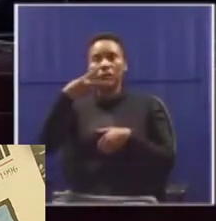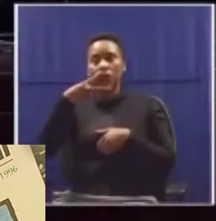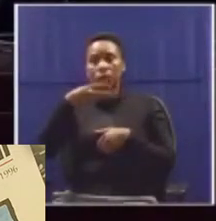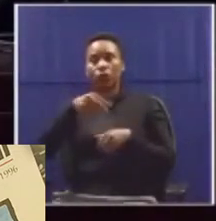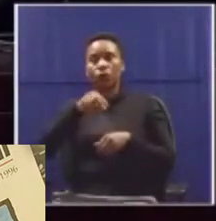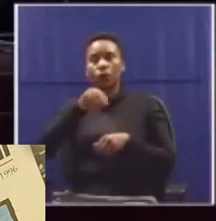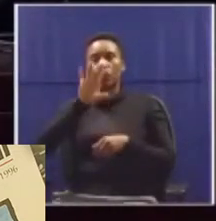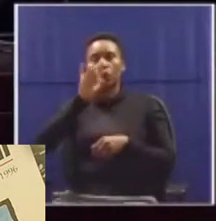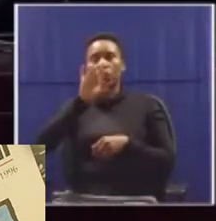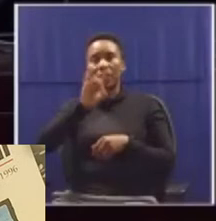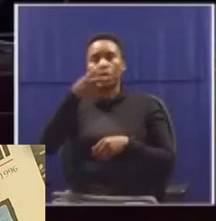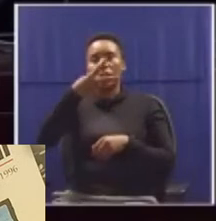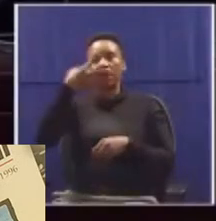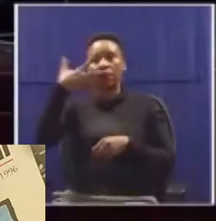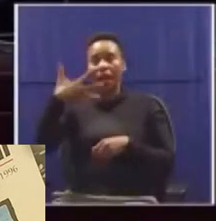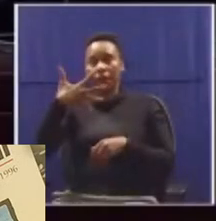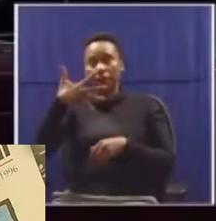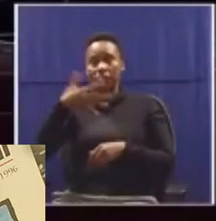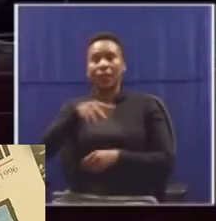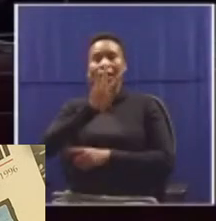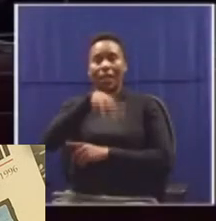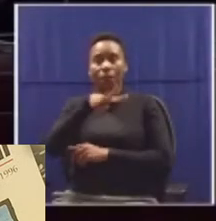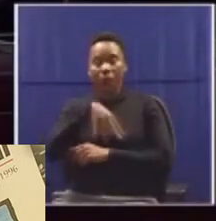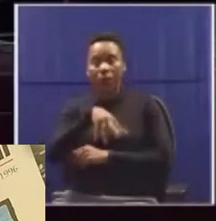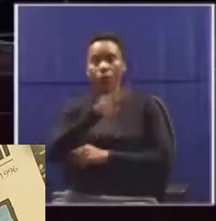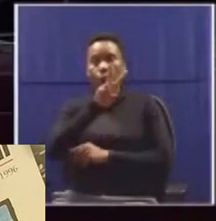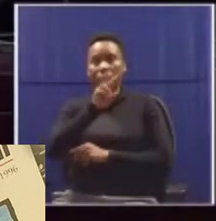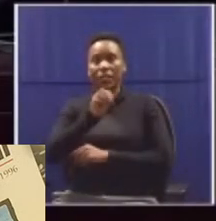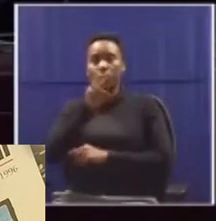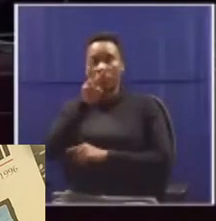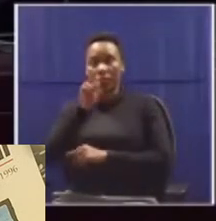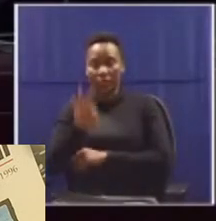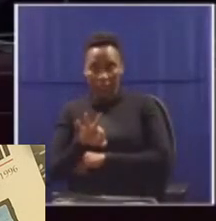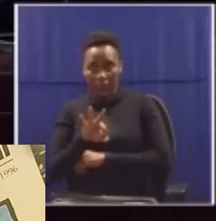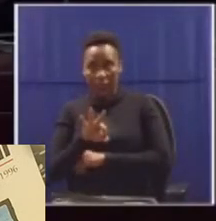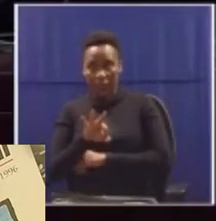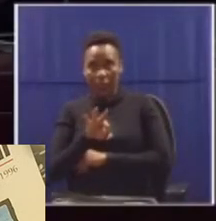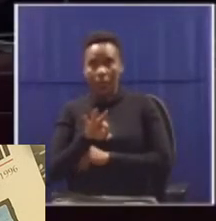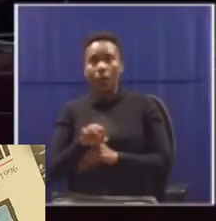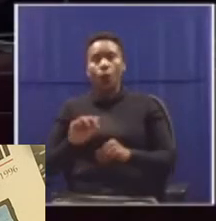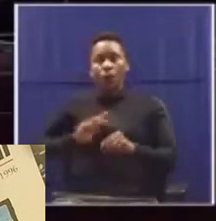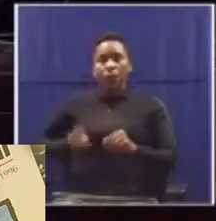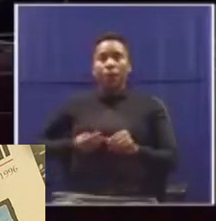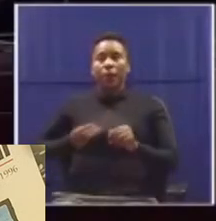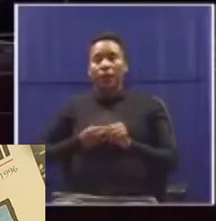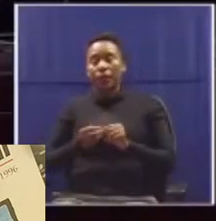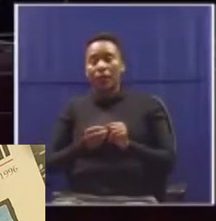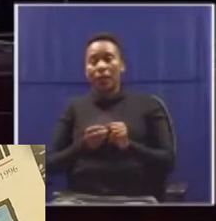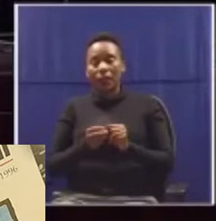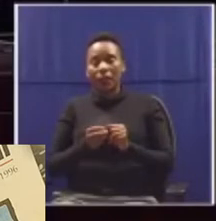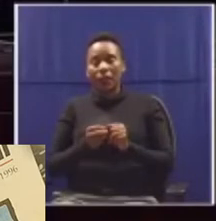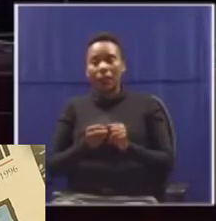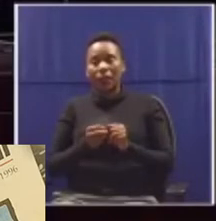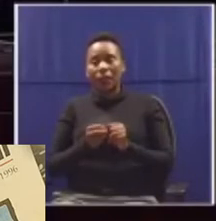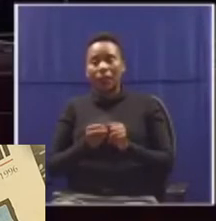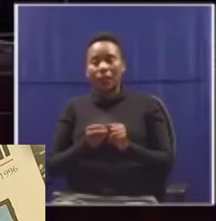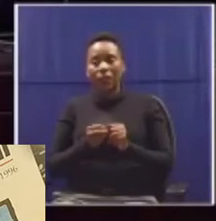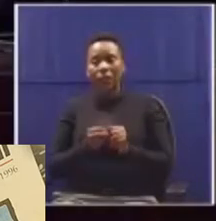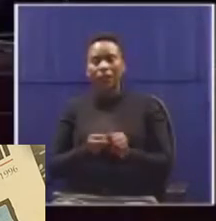ceremonials Court settings in celebration of the Hundred Years of women in the legal profession in South Africa were held